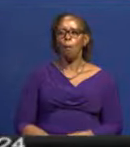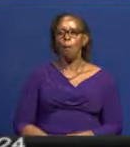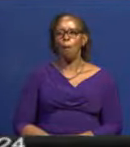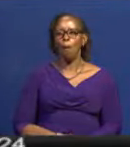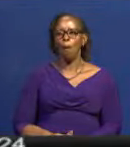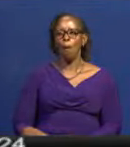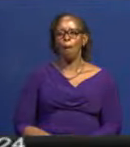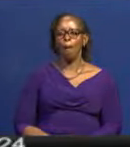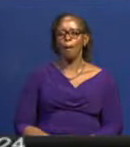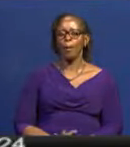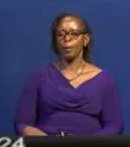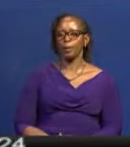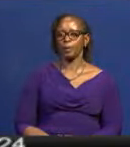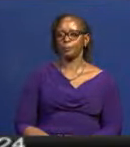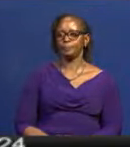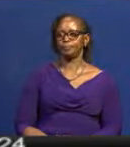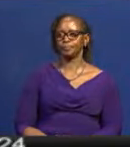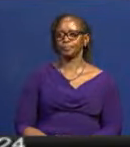Jared Okello